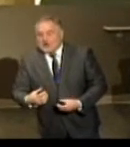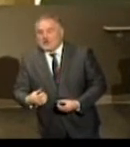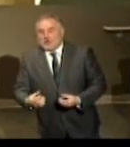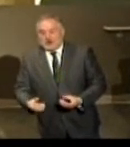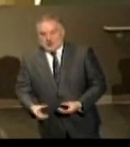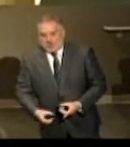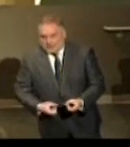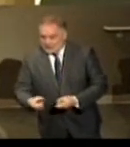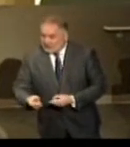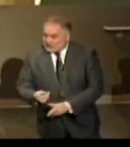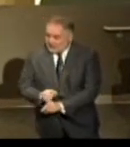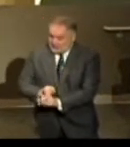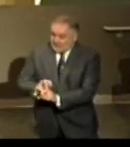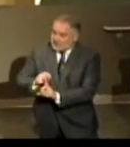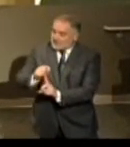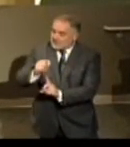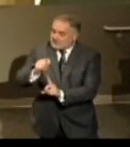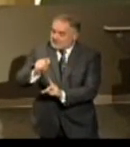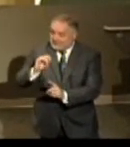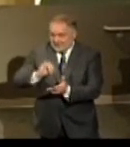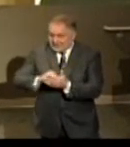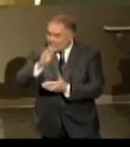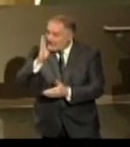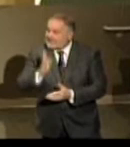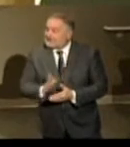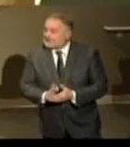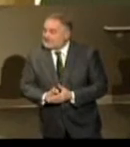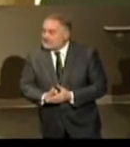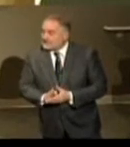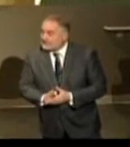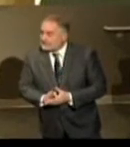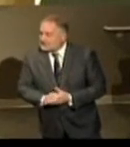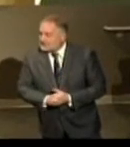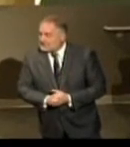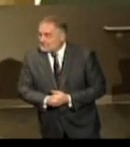temperature. That's him.